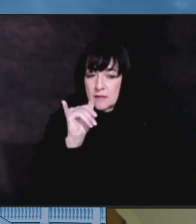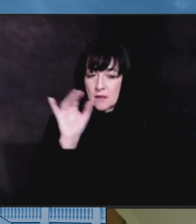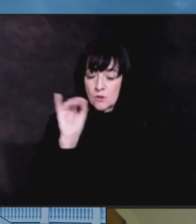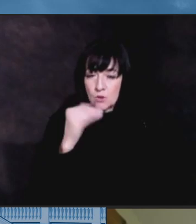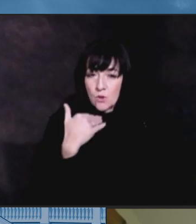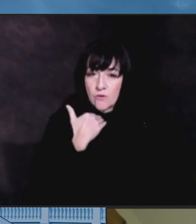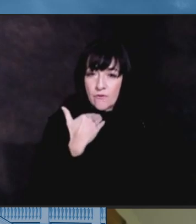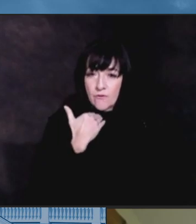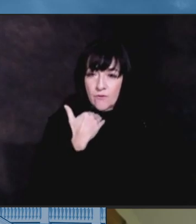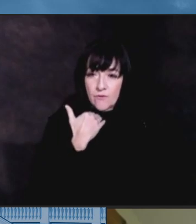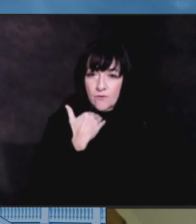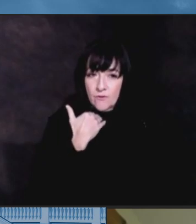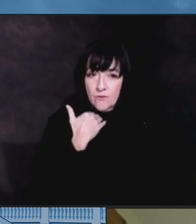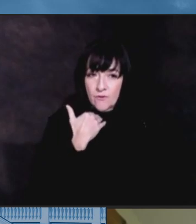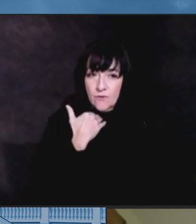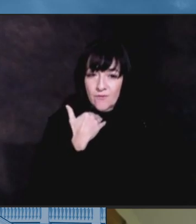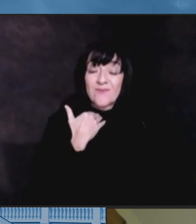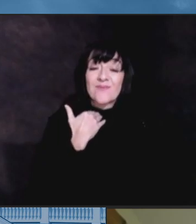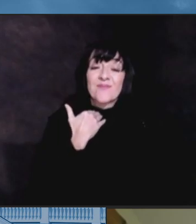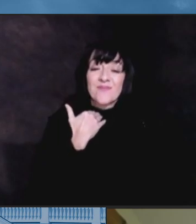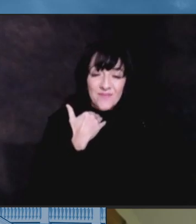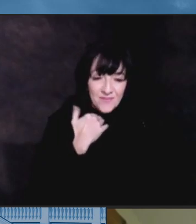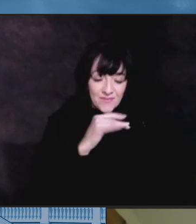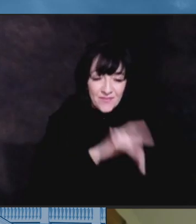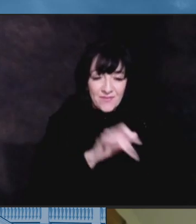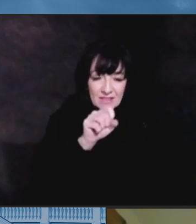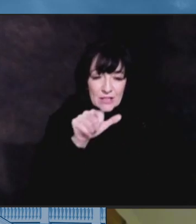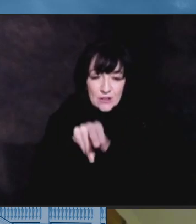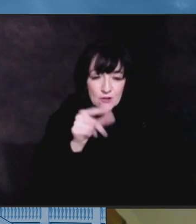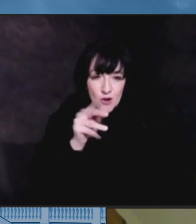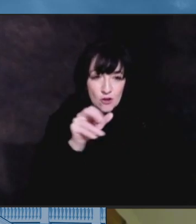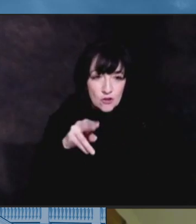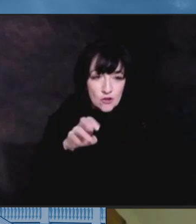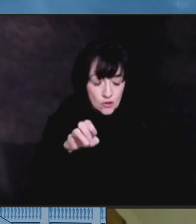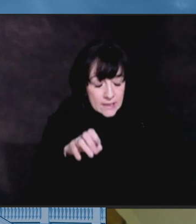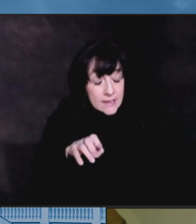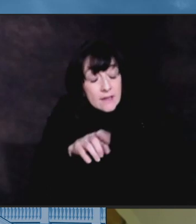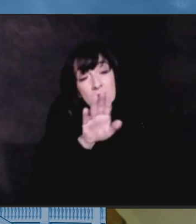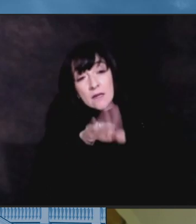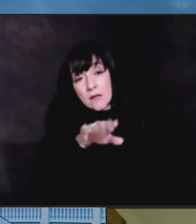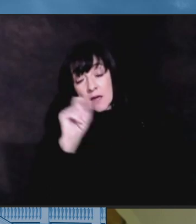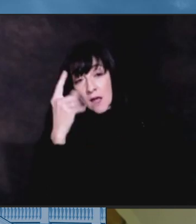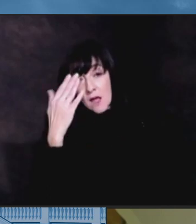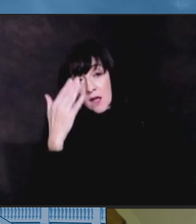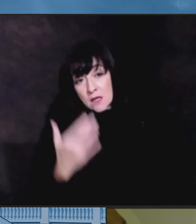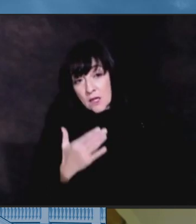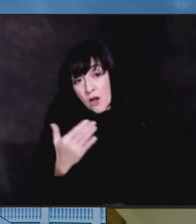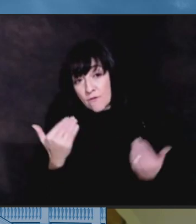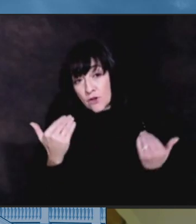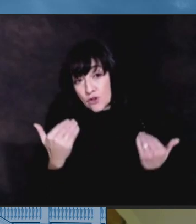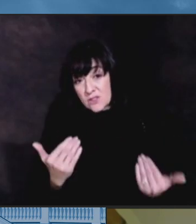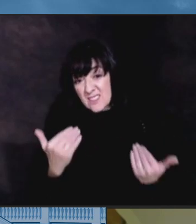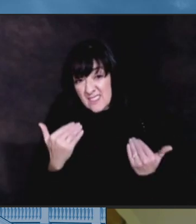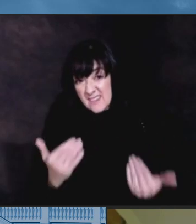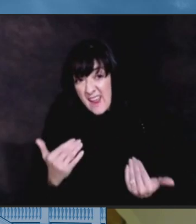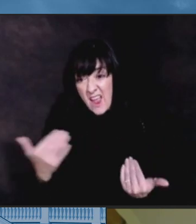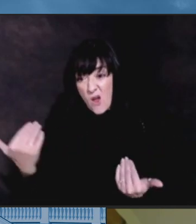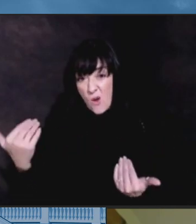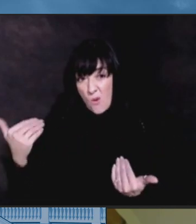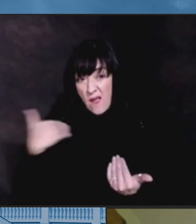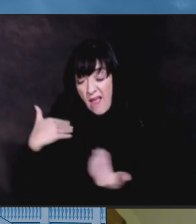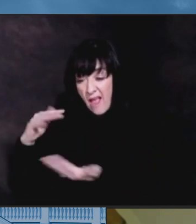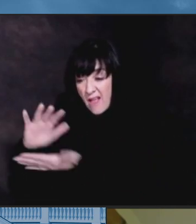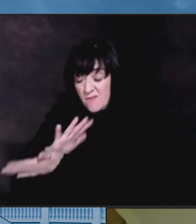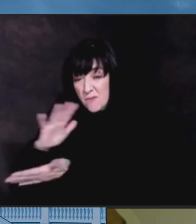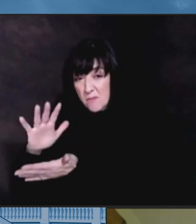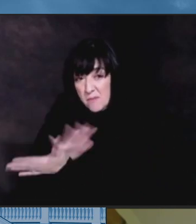Let's try clicking that button. Governor, there's a petition circulating to let winter athletes play games.